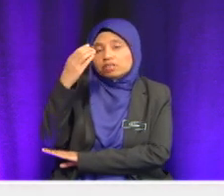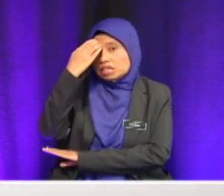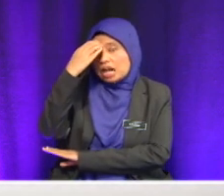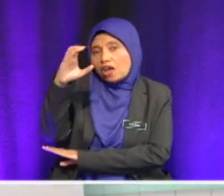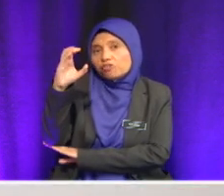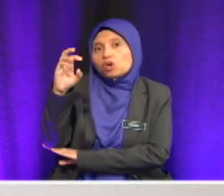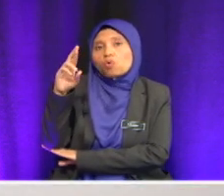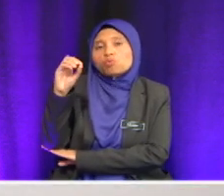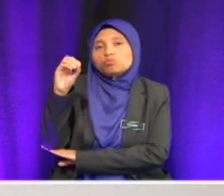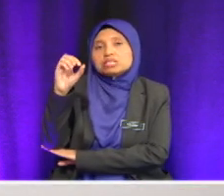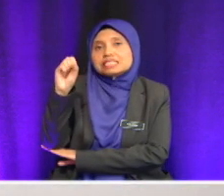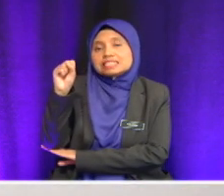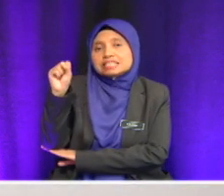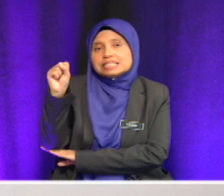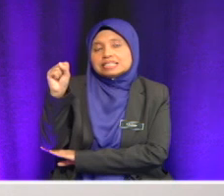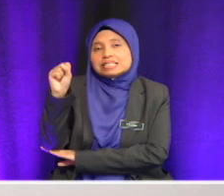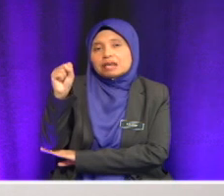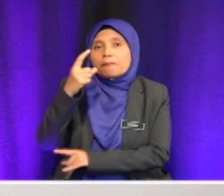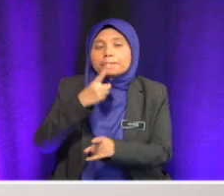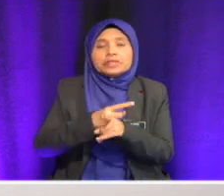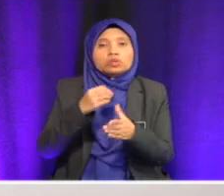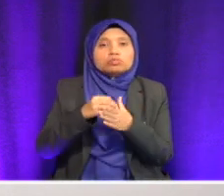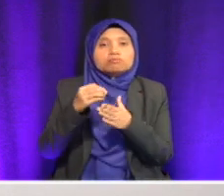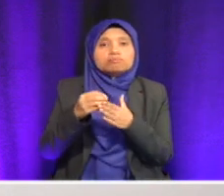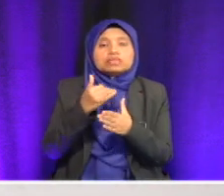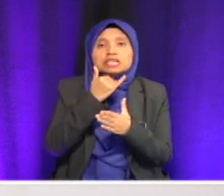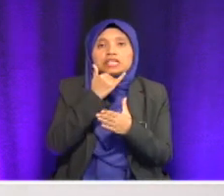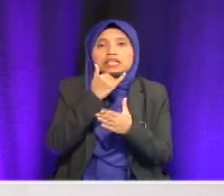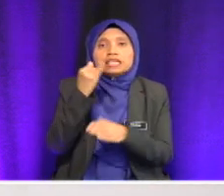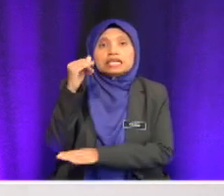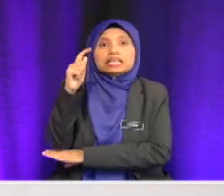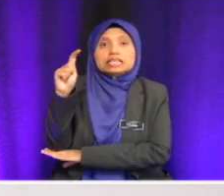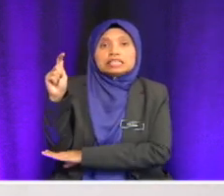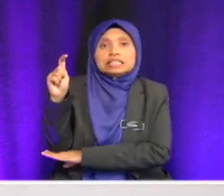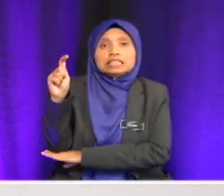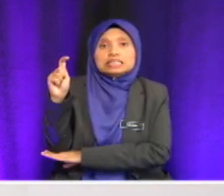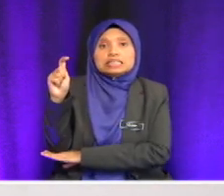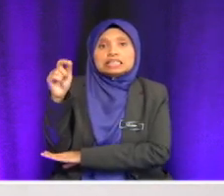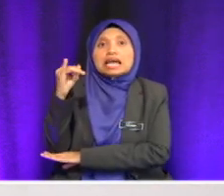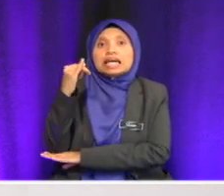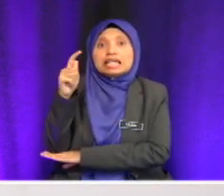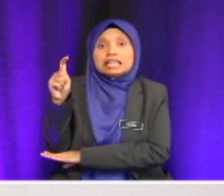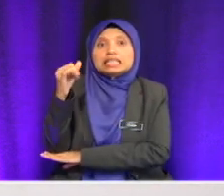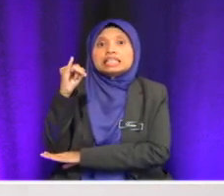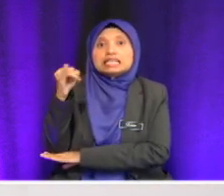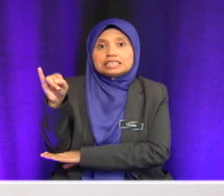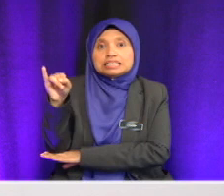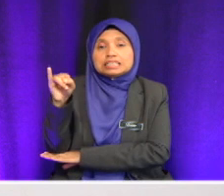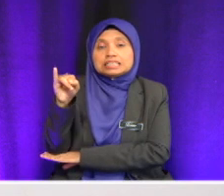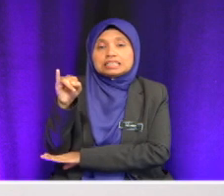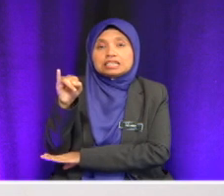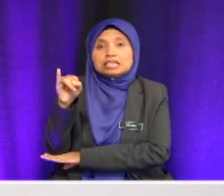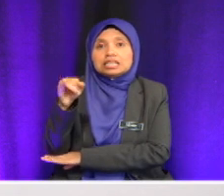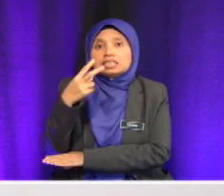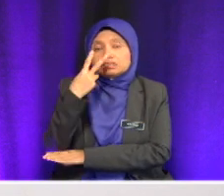Okay, so can you please identify the similar keyword? It will pretend to store food. Okay, so